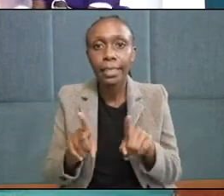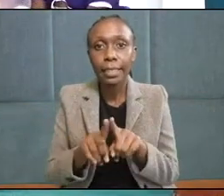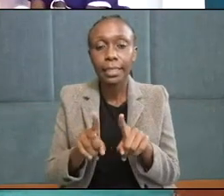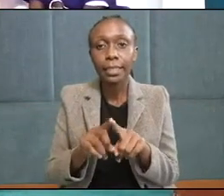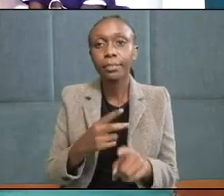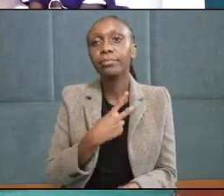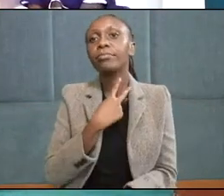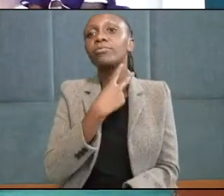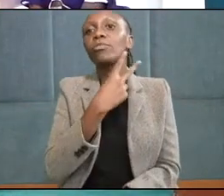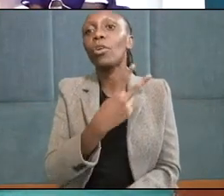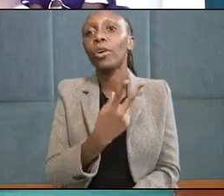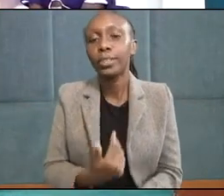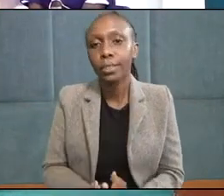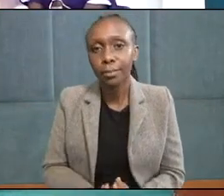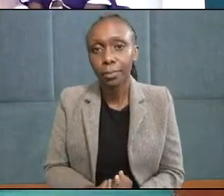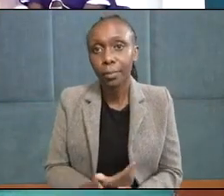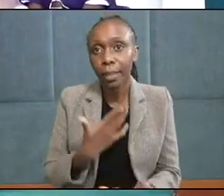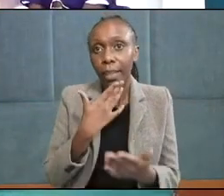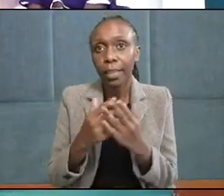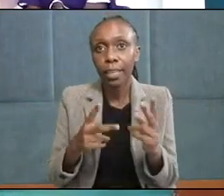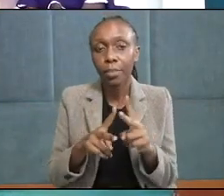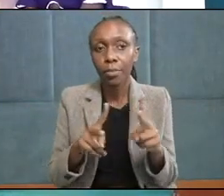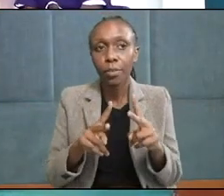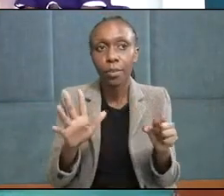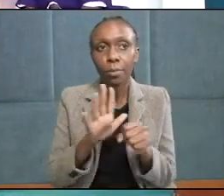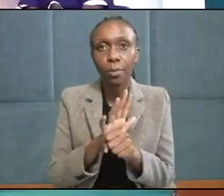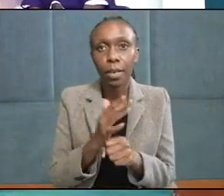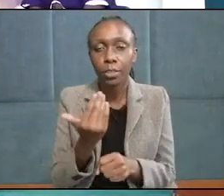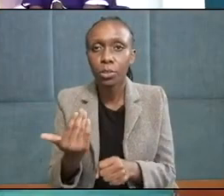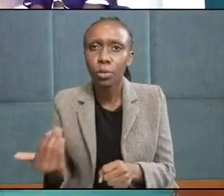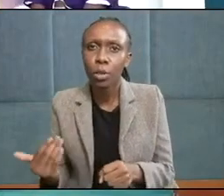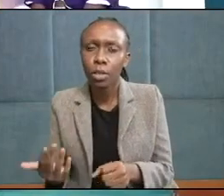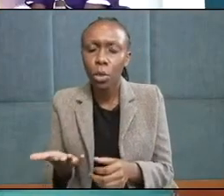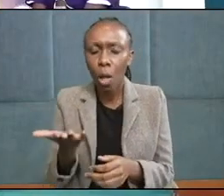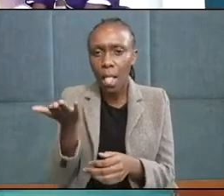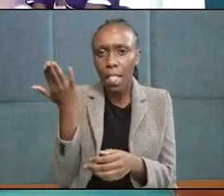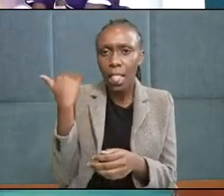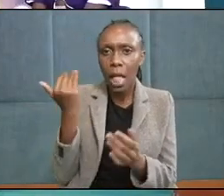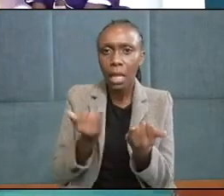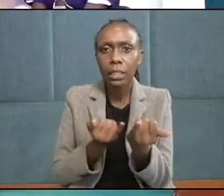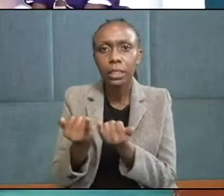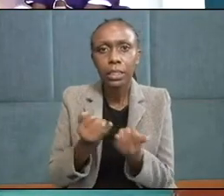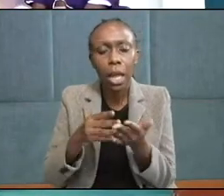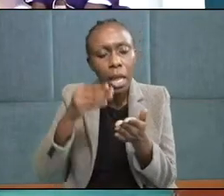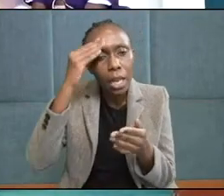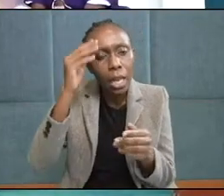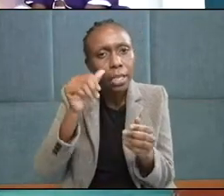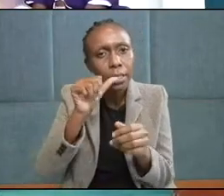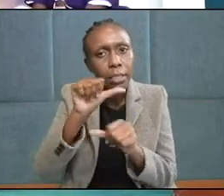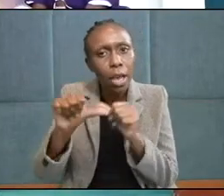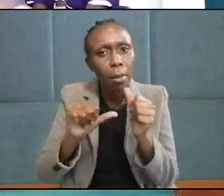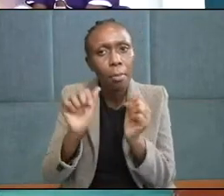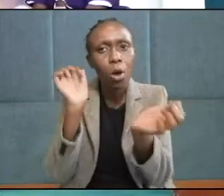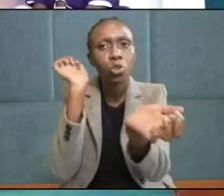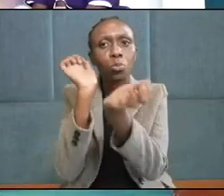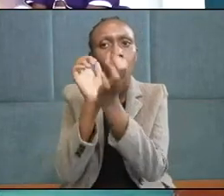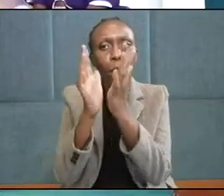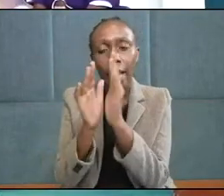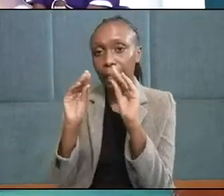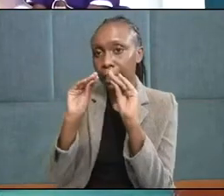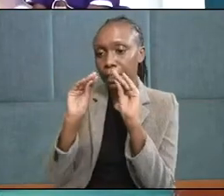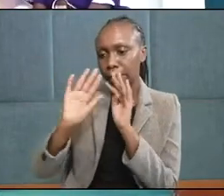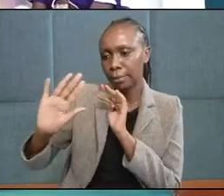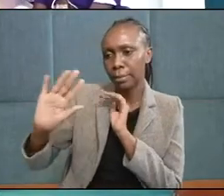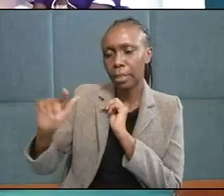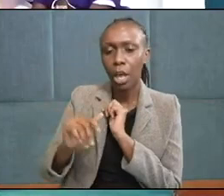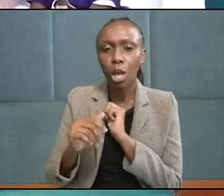her voice. Thank you so much, children. So last Sabbath, we learned about Paul and his teachings. Today,